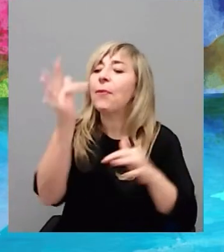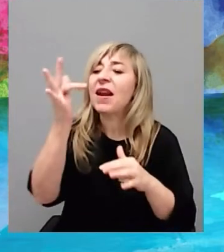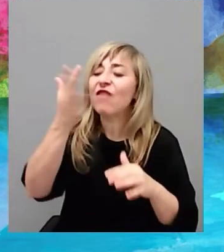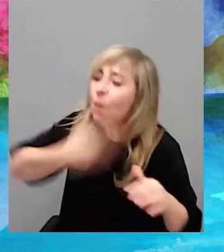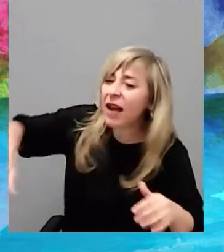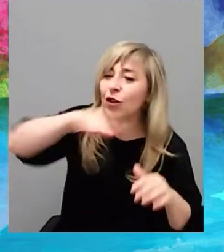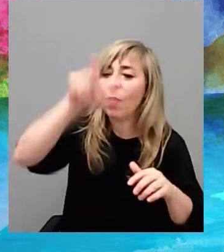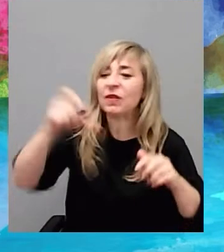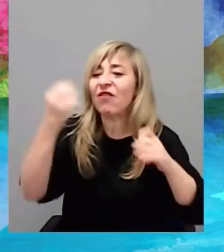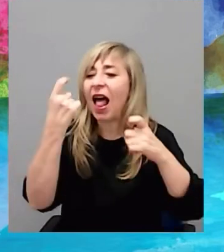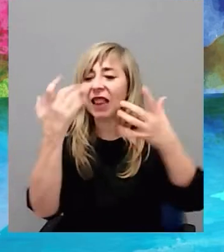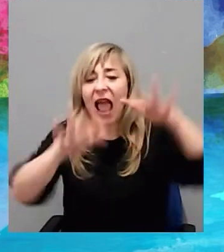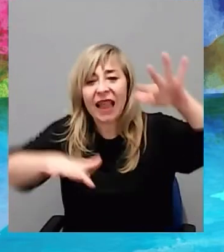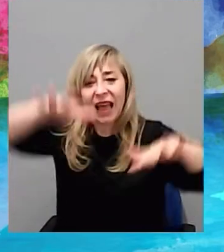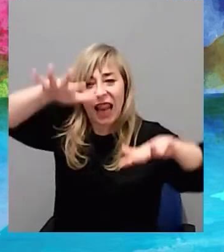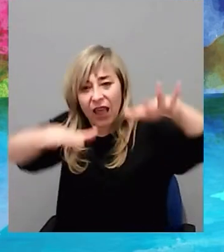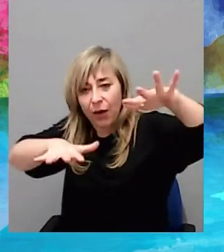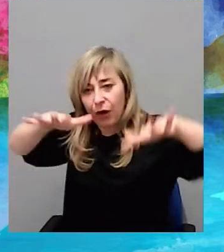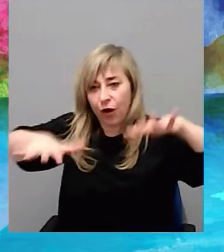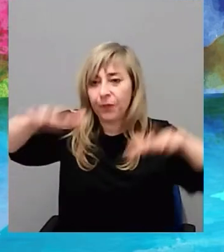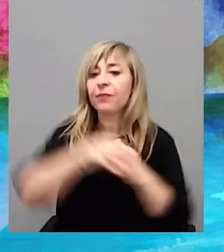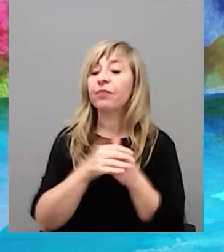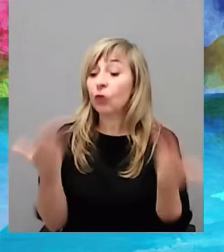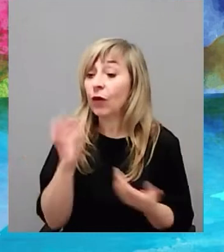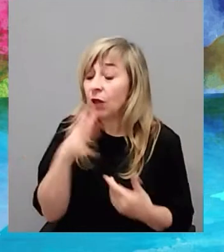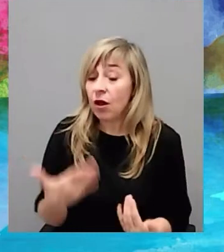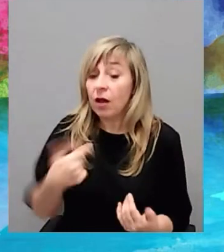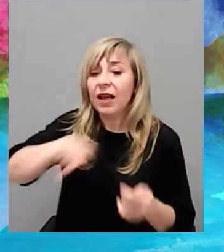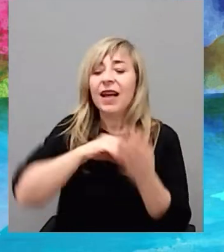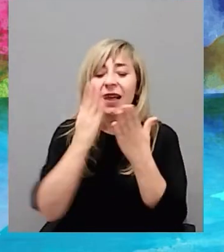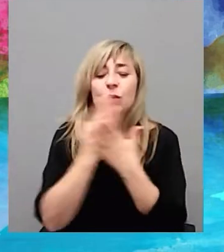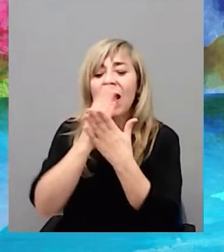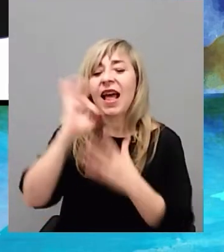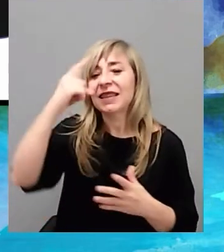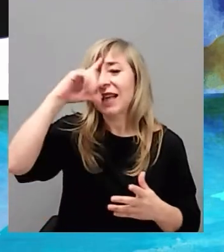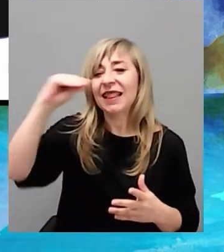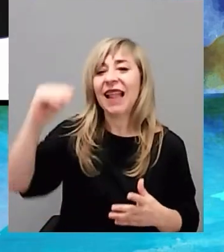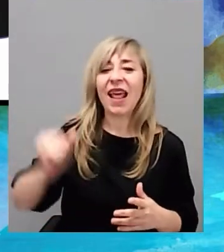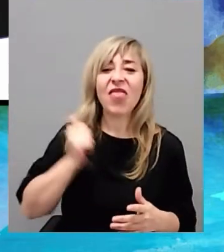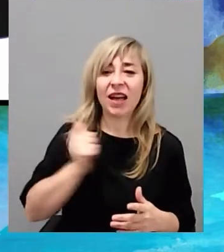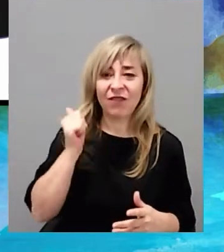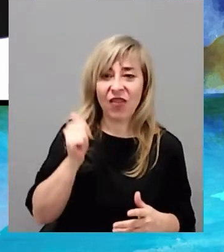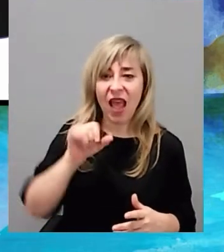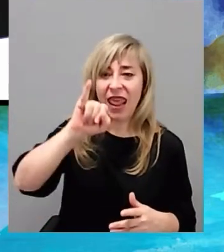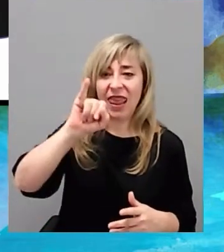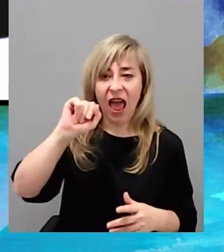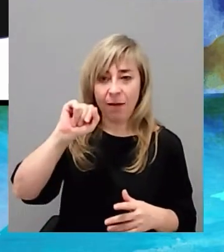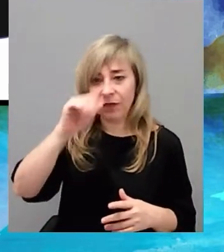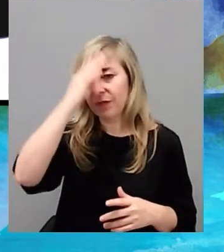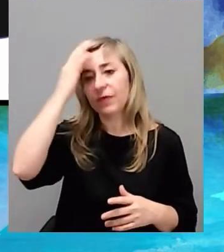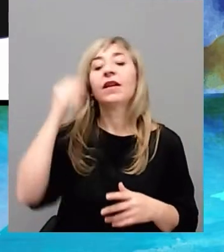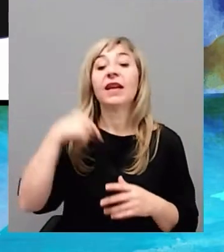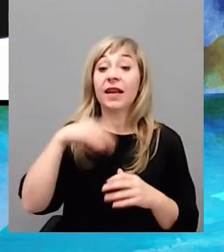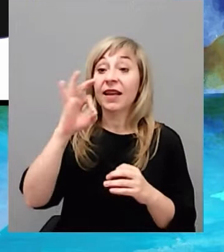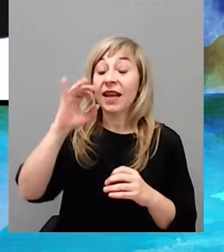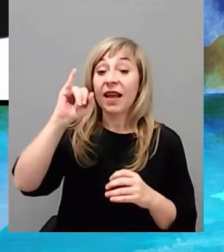in Cabify, we're researching using artificial intelligence to use all of these